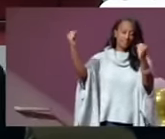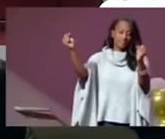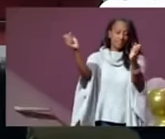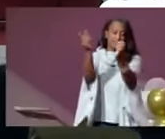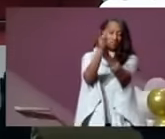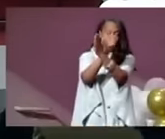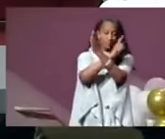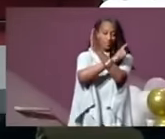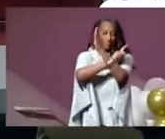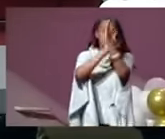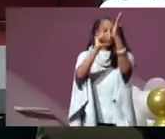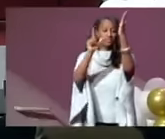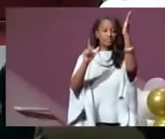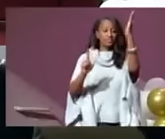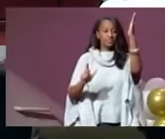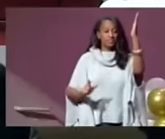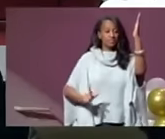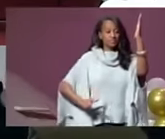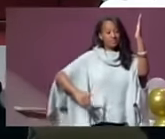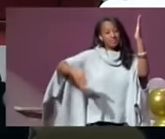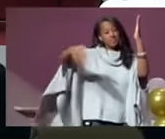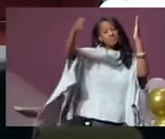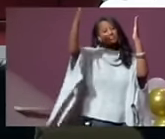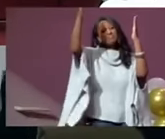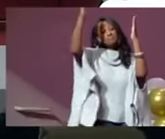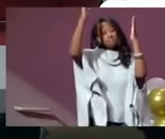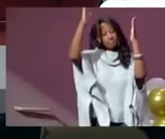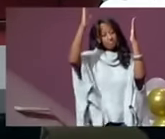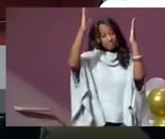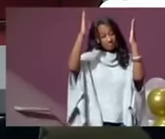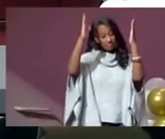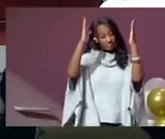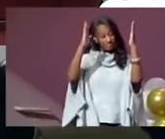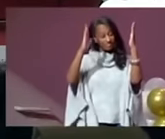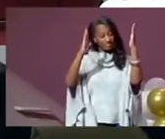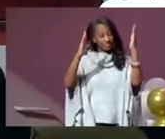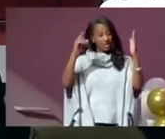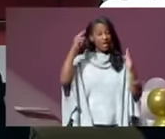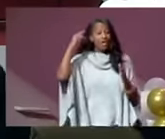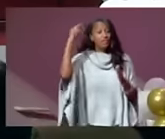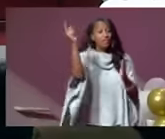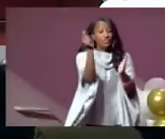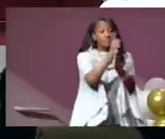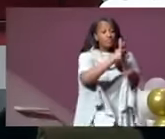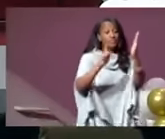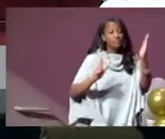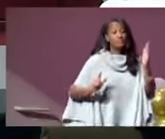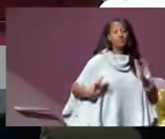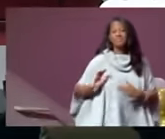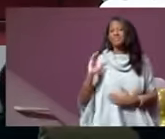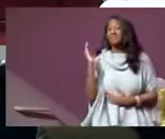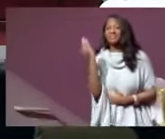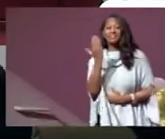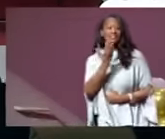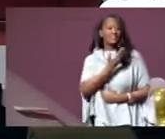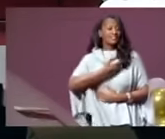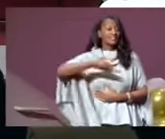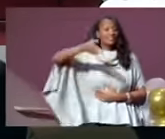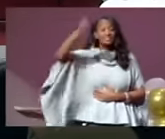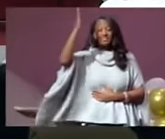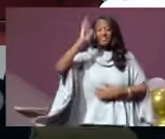unto the Lord our God. Sounds beautiful, church. For the Lord our God is? For the Lord